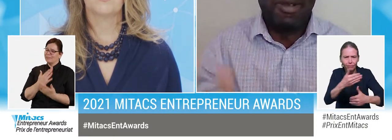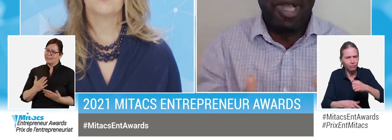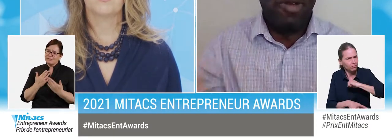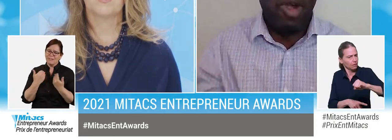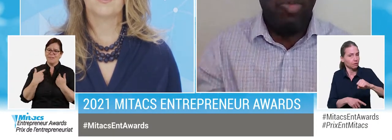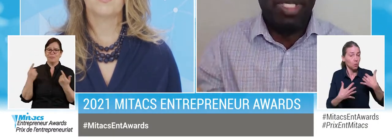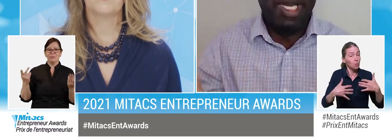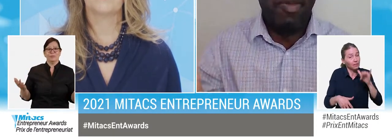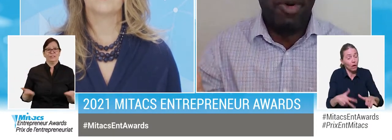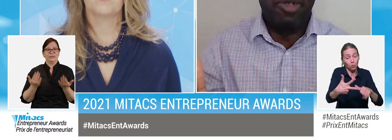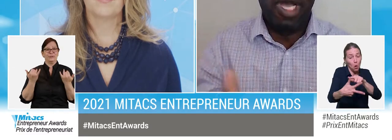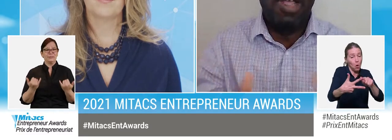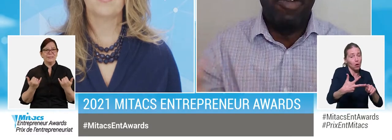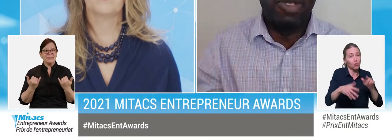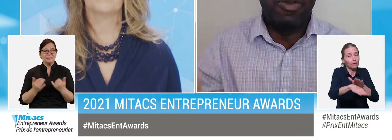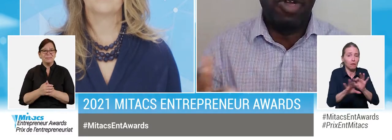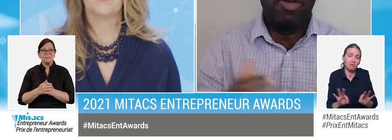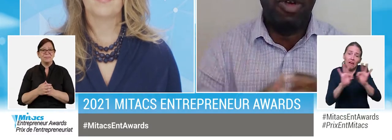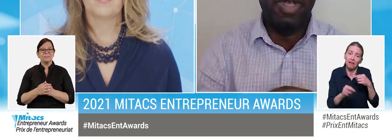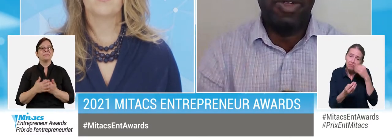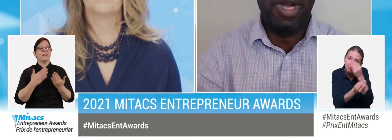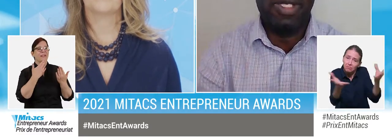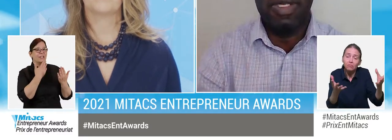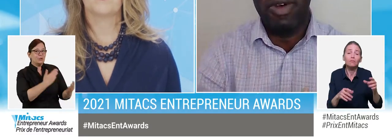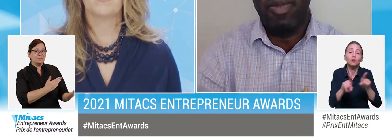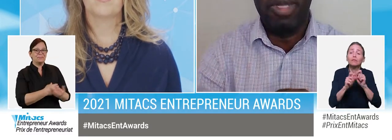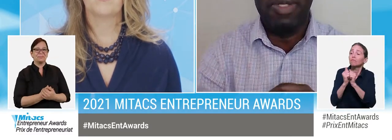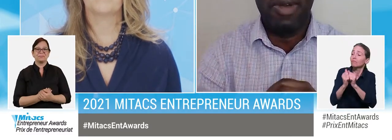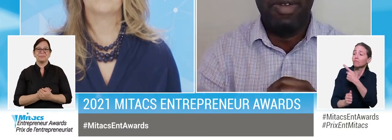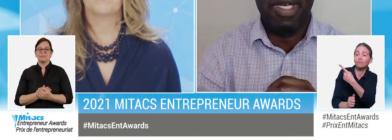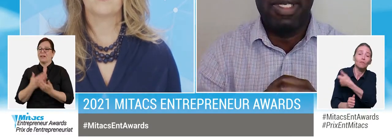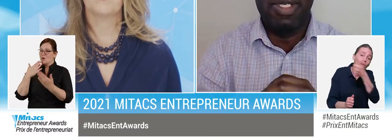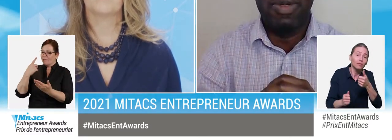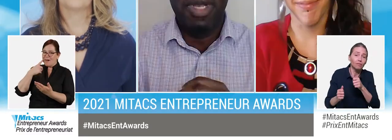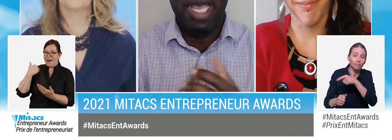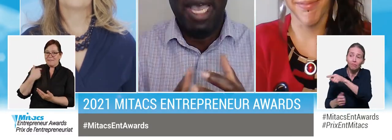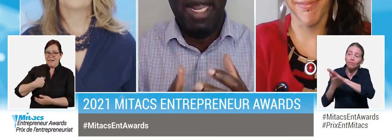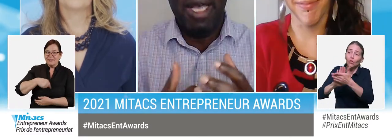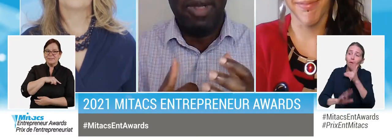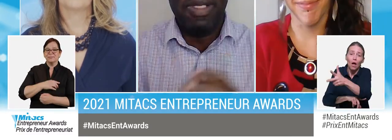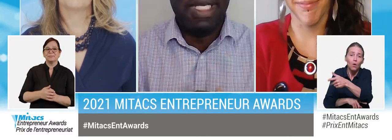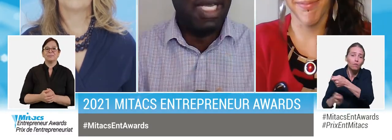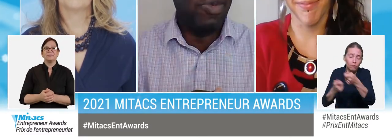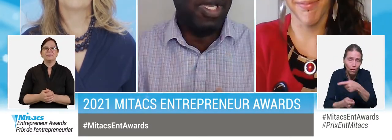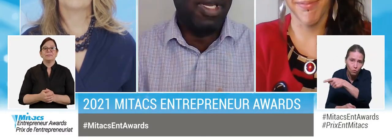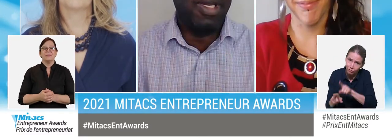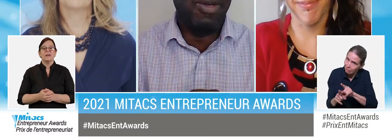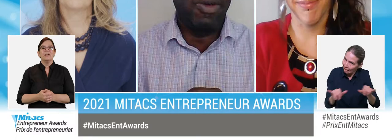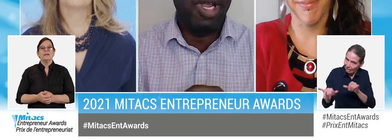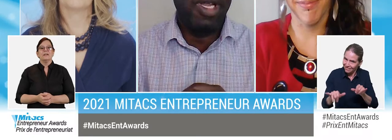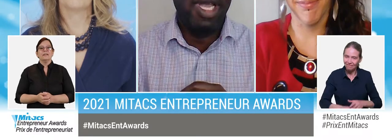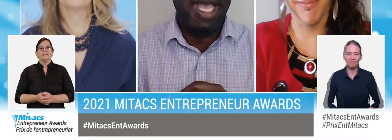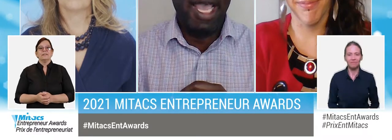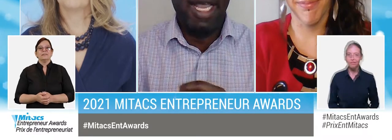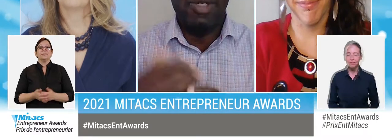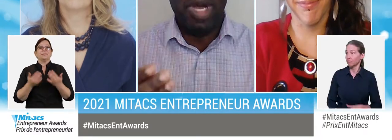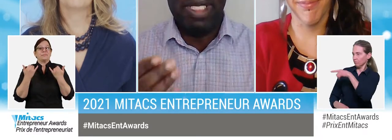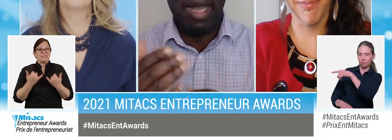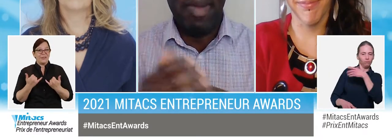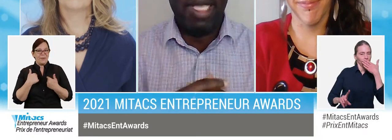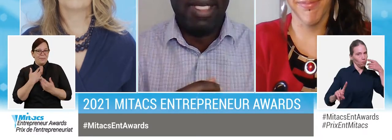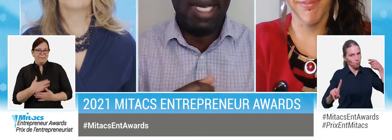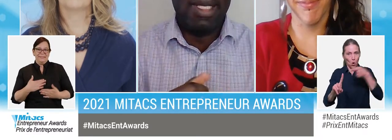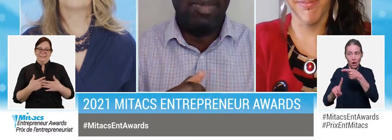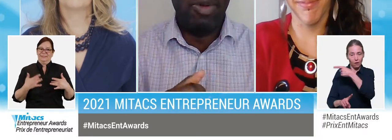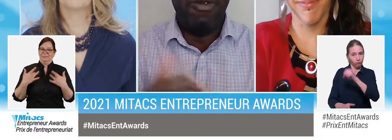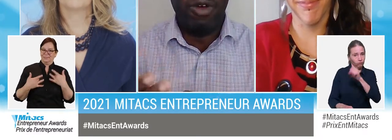no business. You can't operate anymore. You can't leverage it for other government grants. So it's very important to have that too. And the last one I would say is networking, right? And that's one